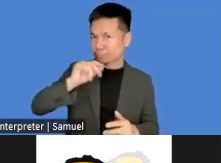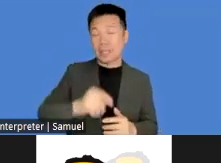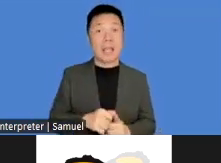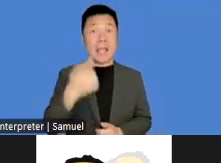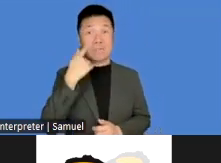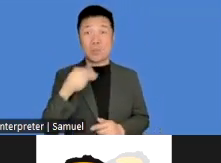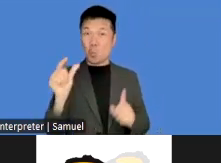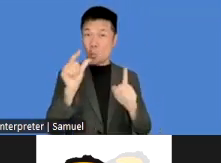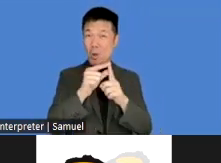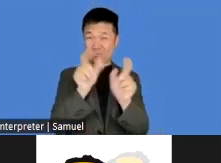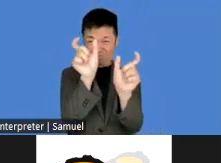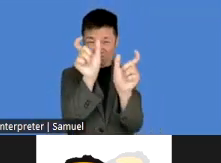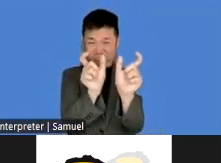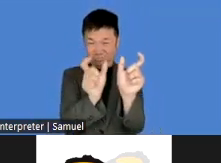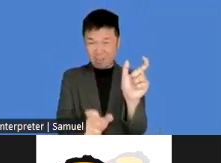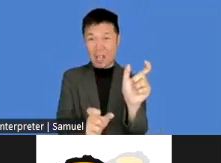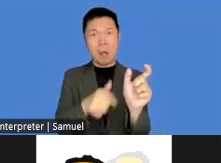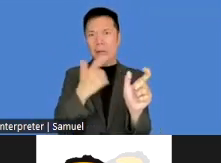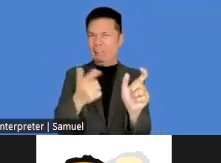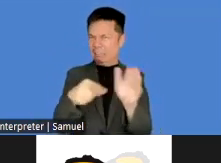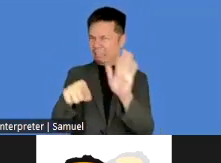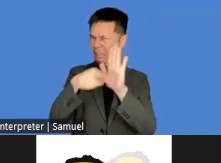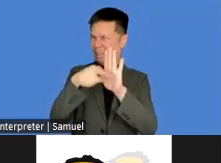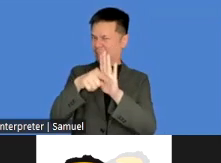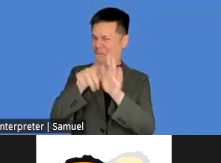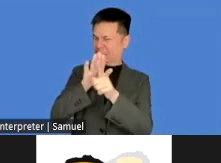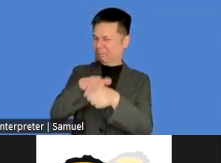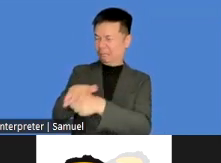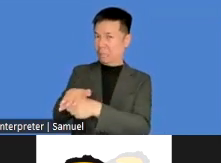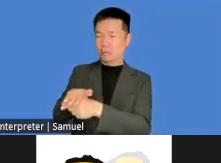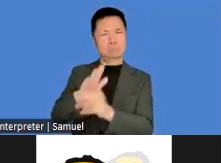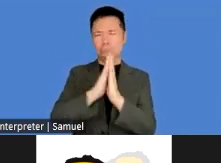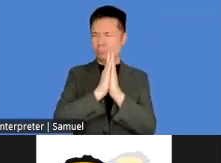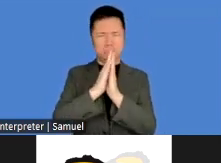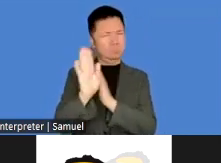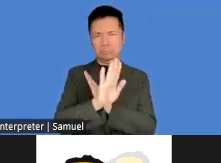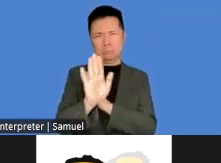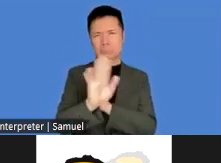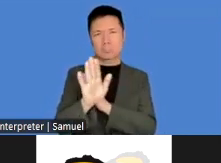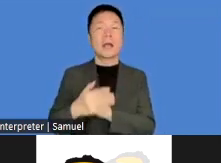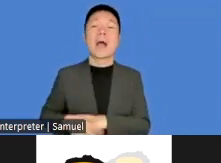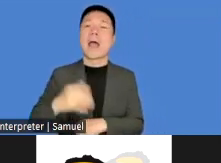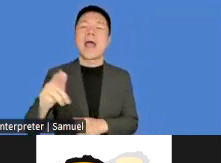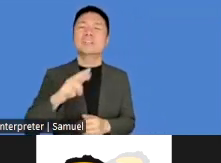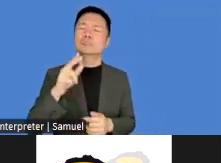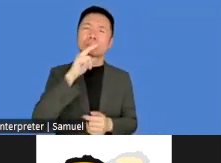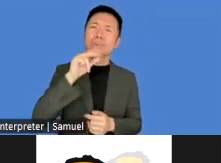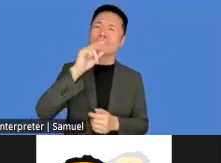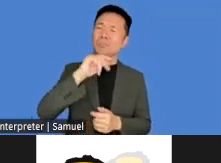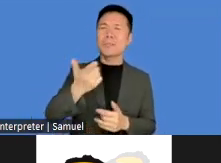any harmful or derogatory terms. Please also use plain language, which is clear and